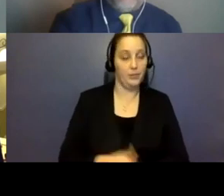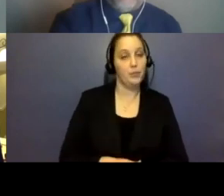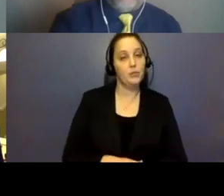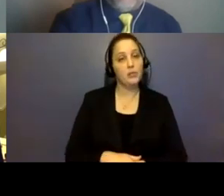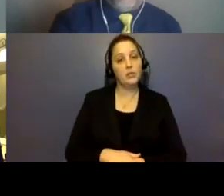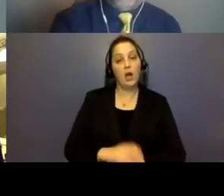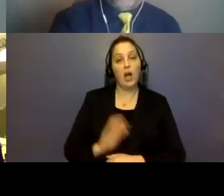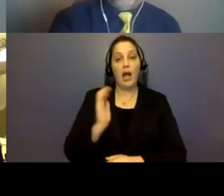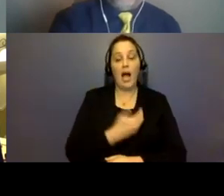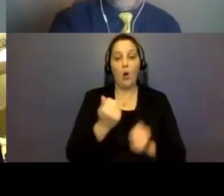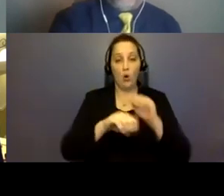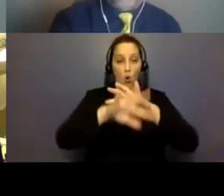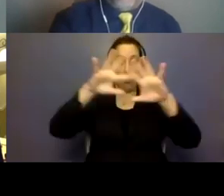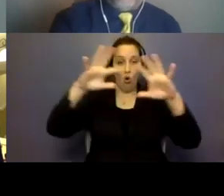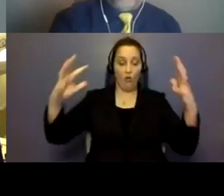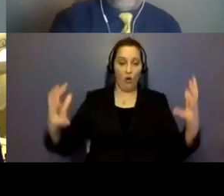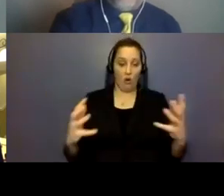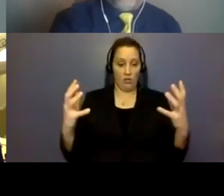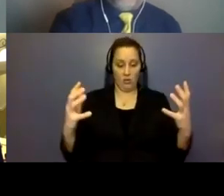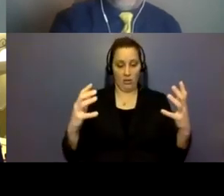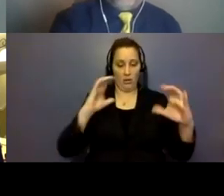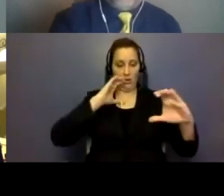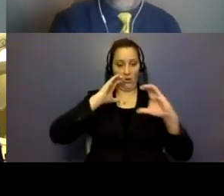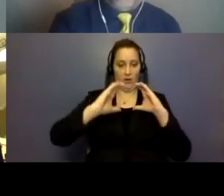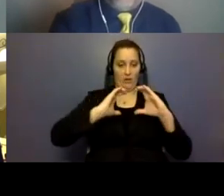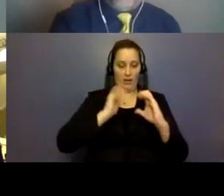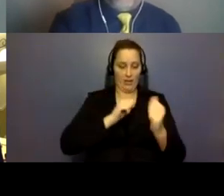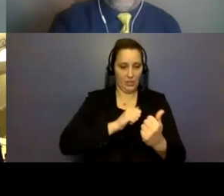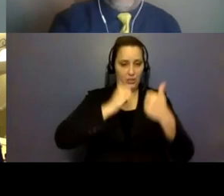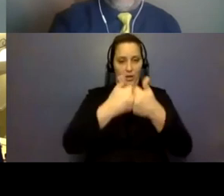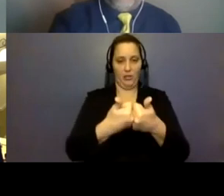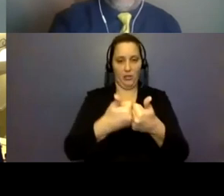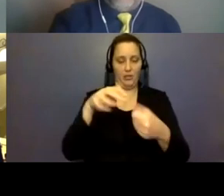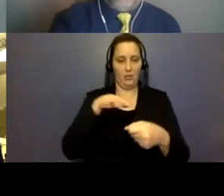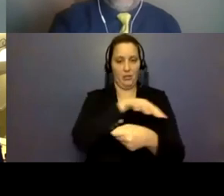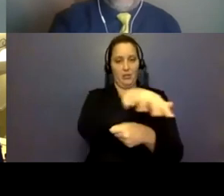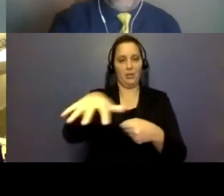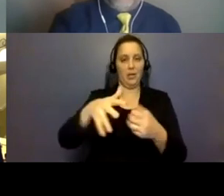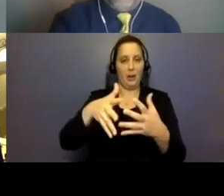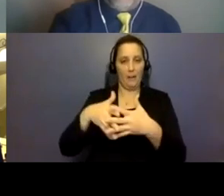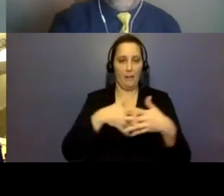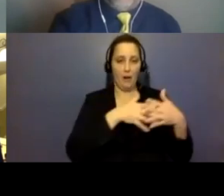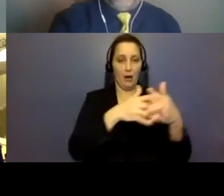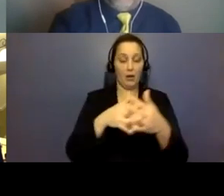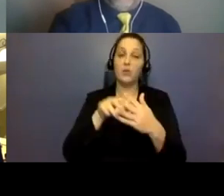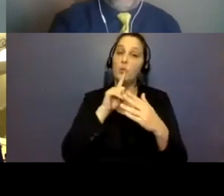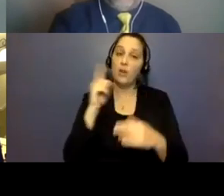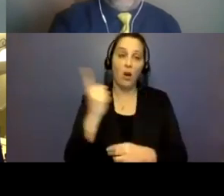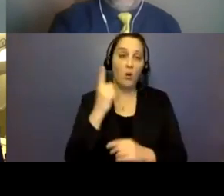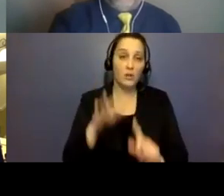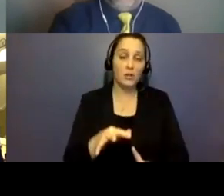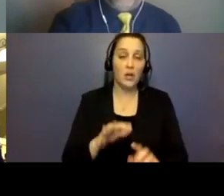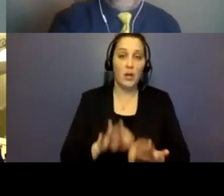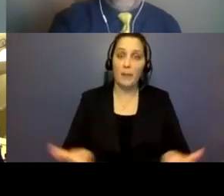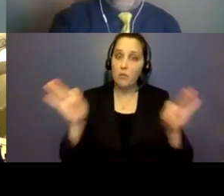our overarching conversation about the challenges that we face in America, it is always important for us to